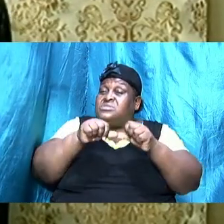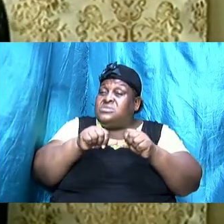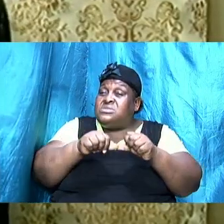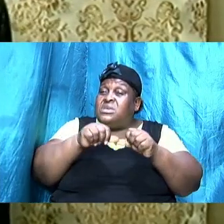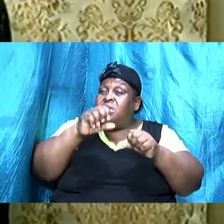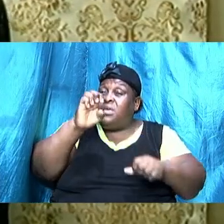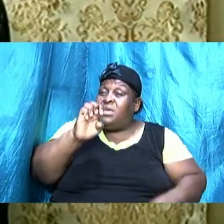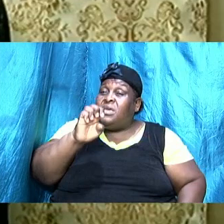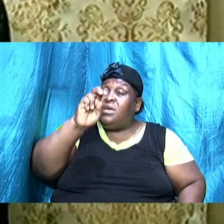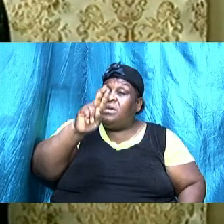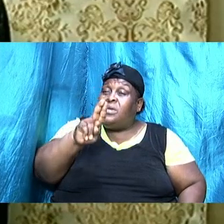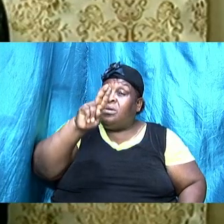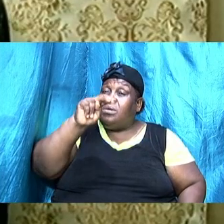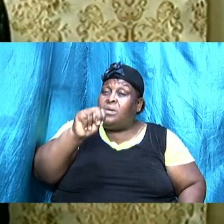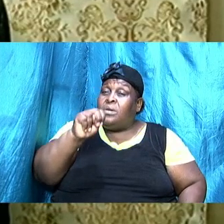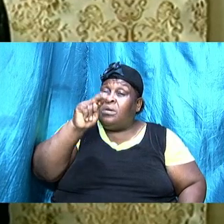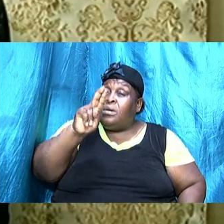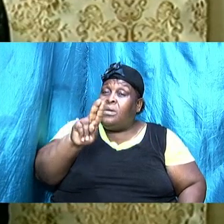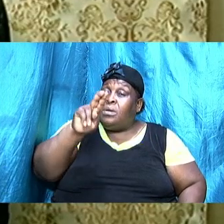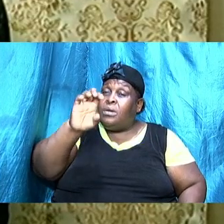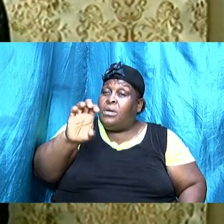eunuch. Read the scripture. Good.